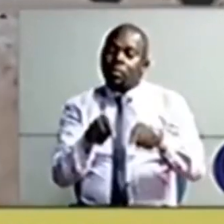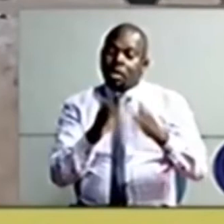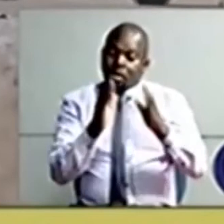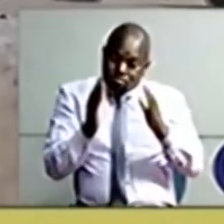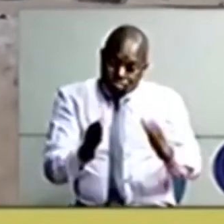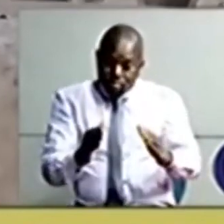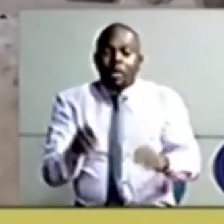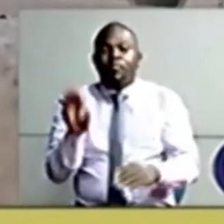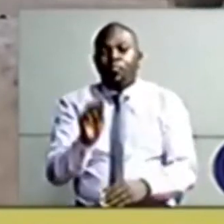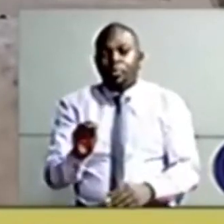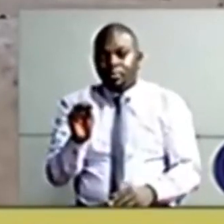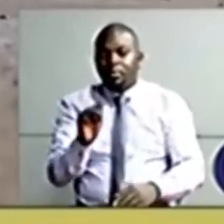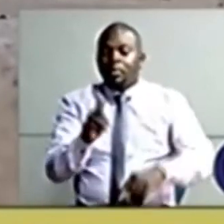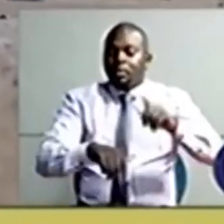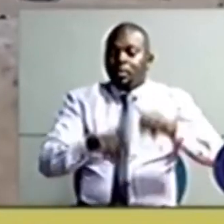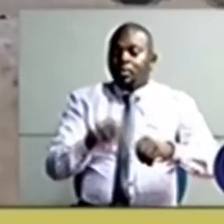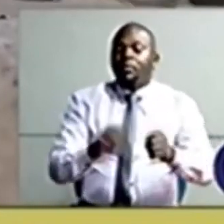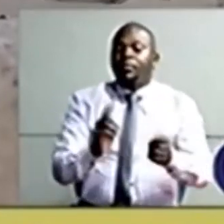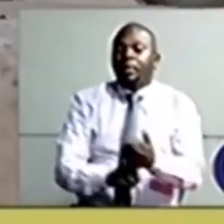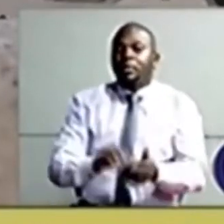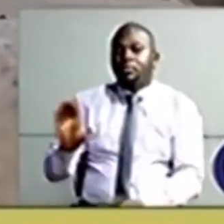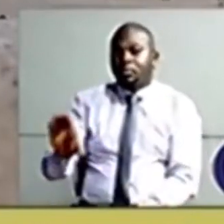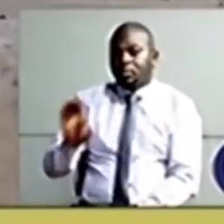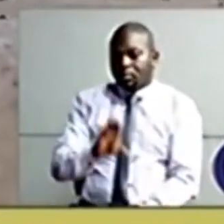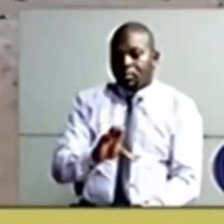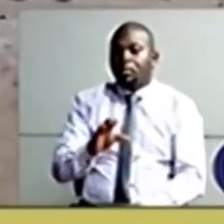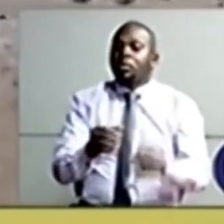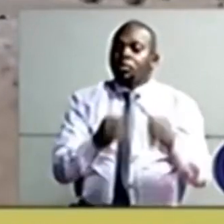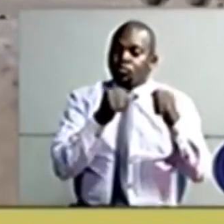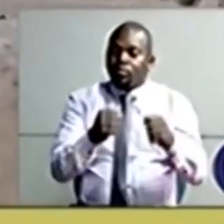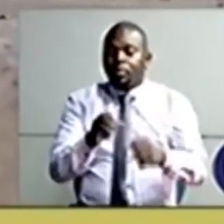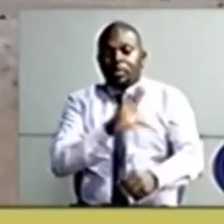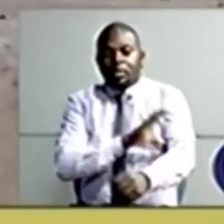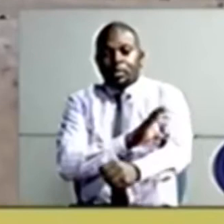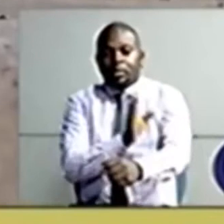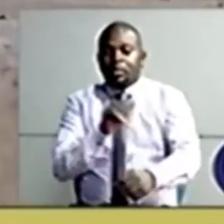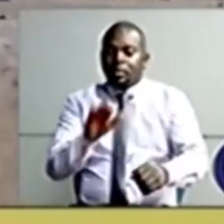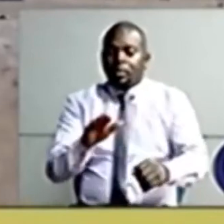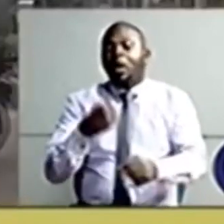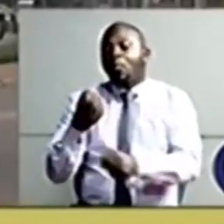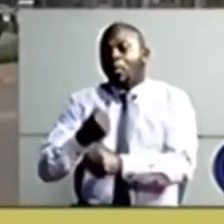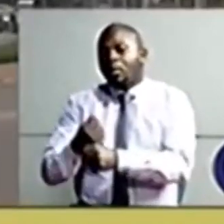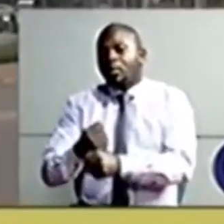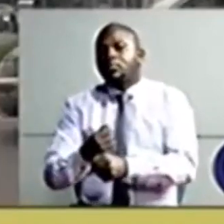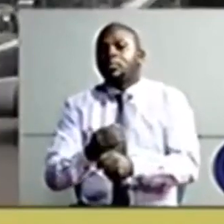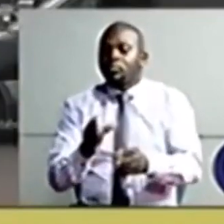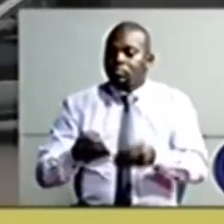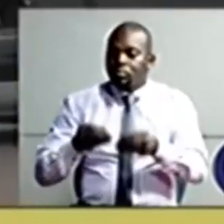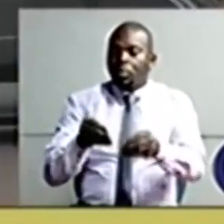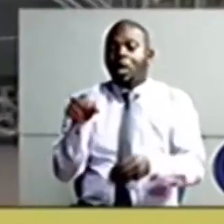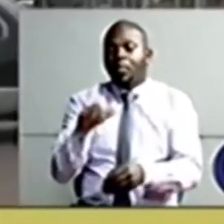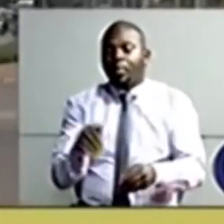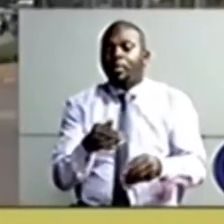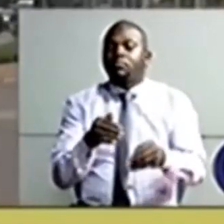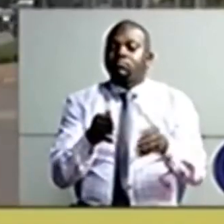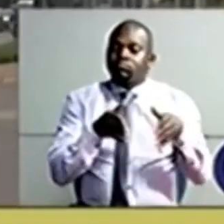participating municipalities will receive grants to strengthen capacity in executing their mandate for delivering urban infrastructure